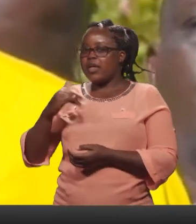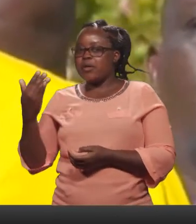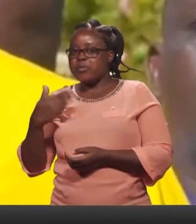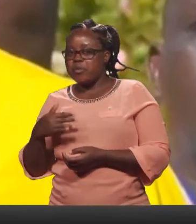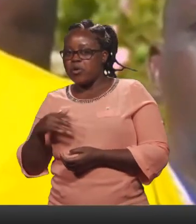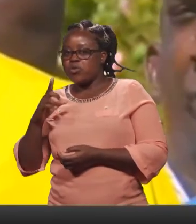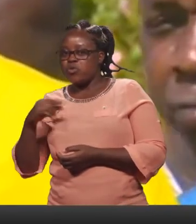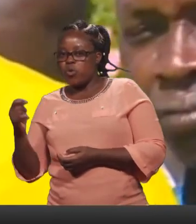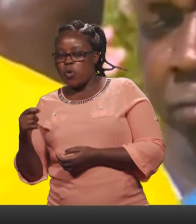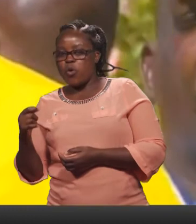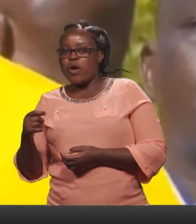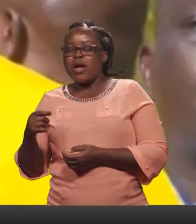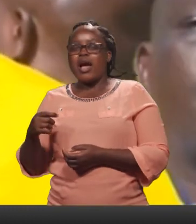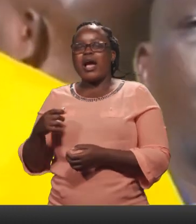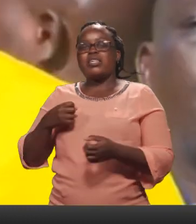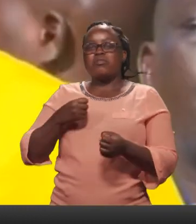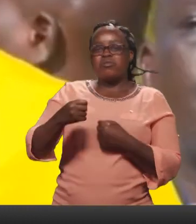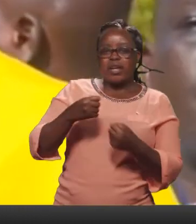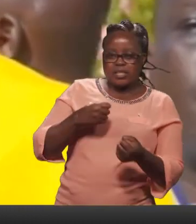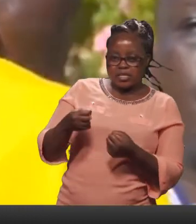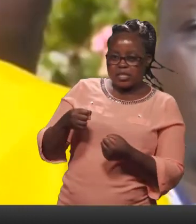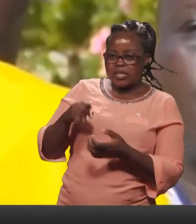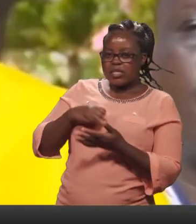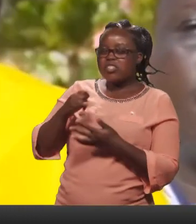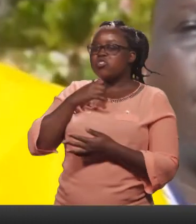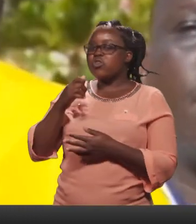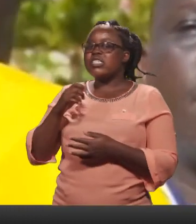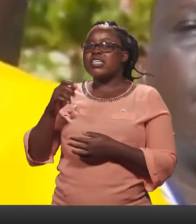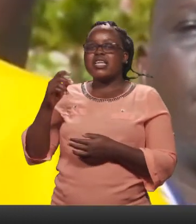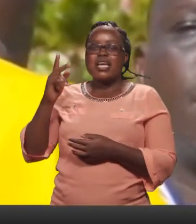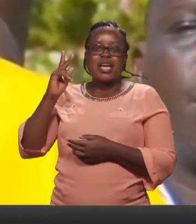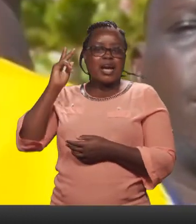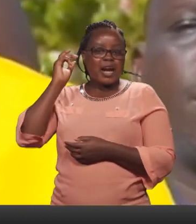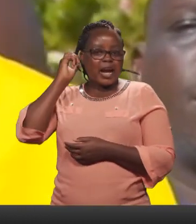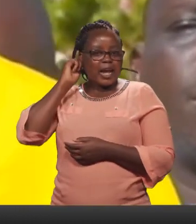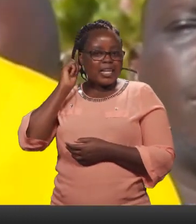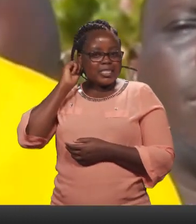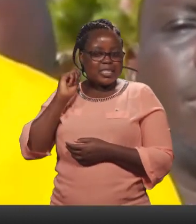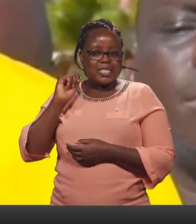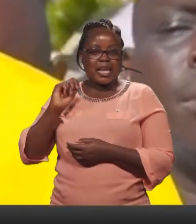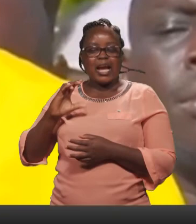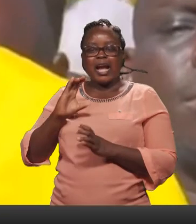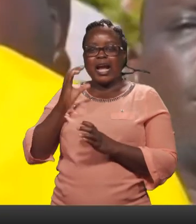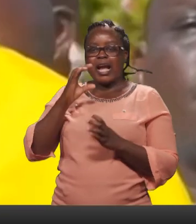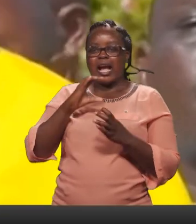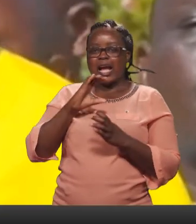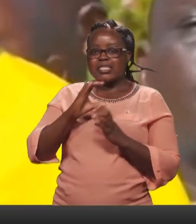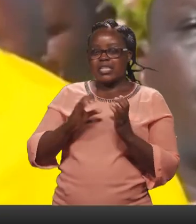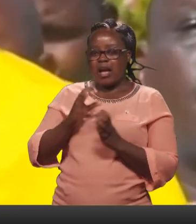youth to go and heckle others even at funerals it is an african it is not in the calendar culture it's not in the african